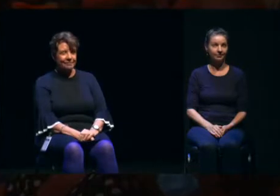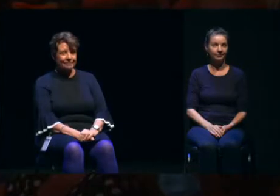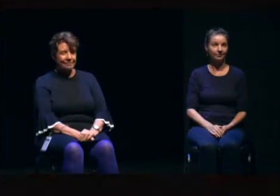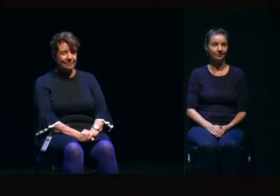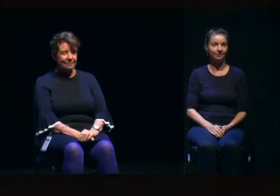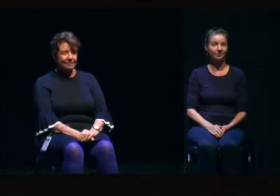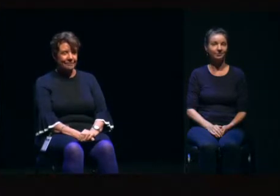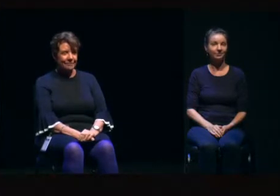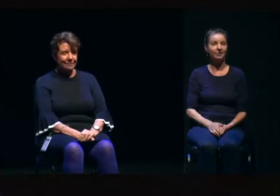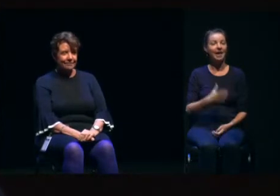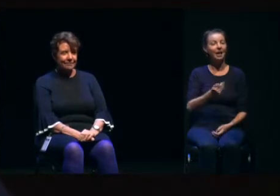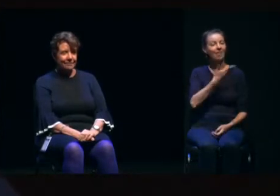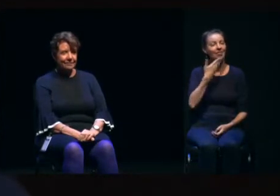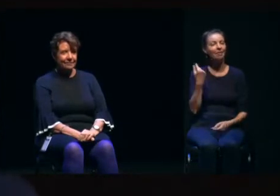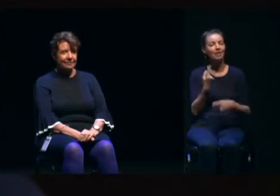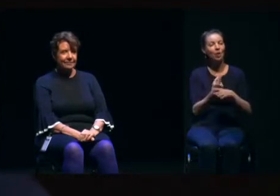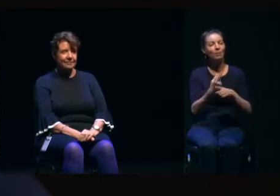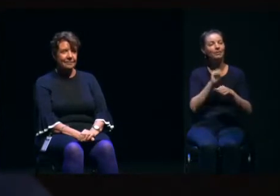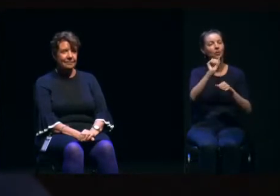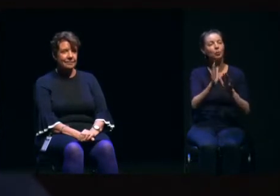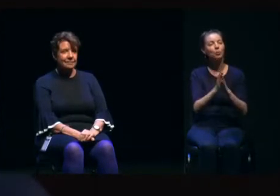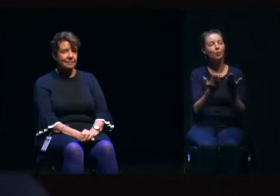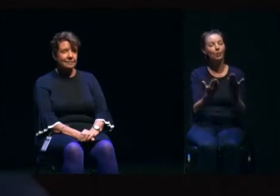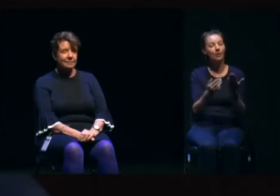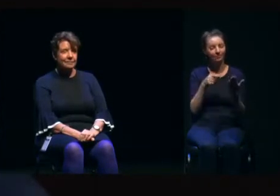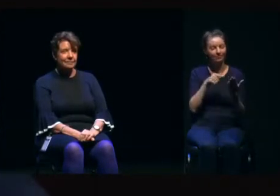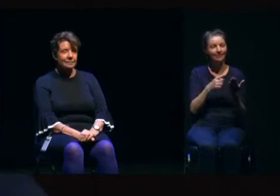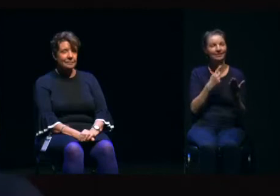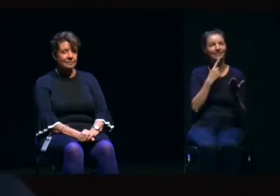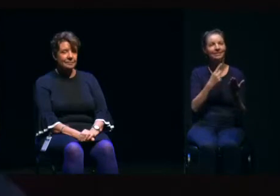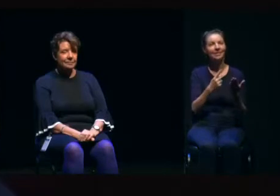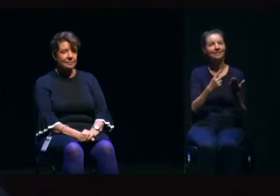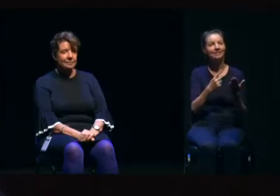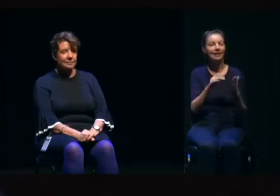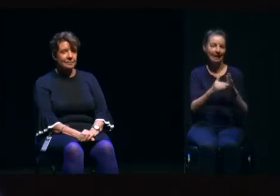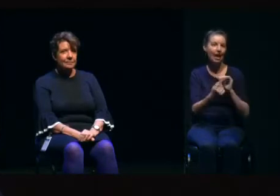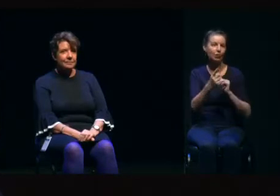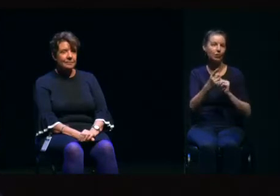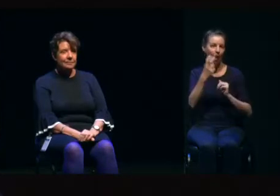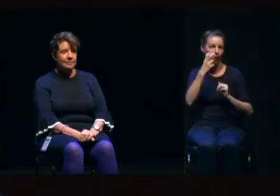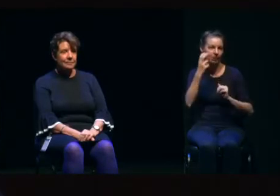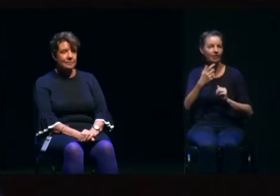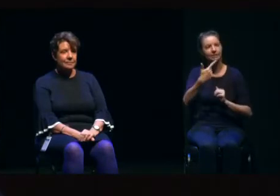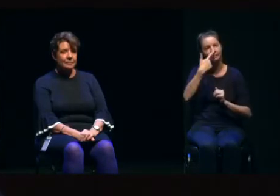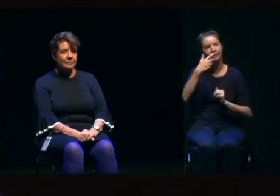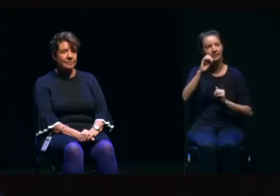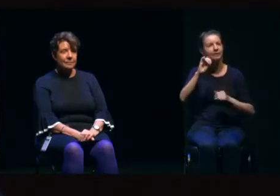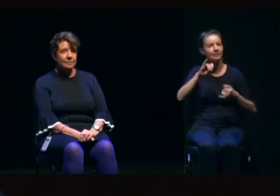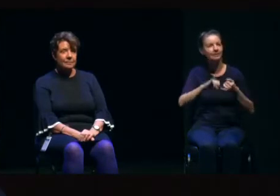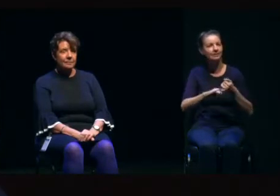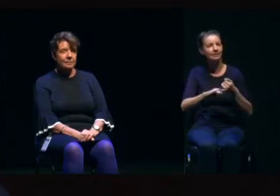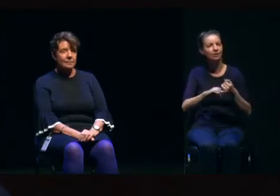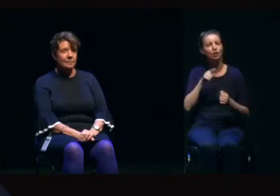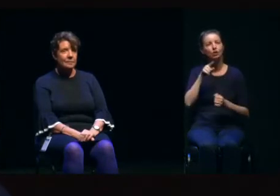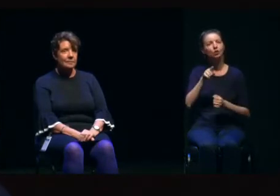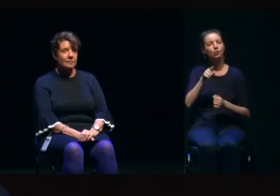Though there's a lovely comment in your book where you talk about now being in your later 70s, that you wouldn't